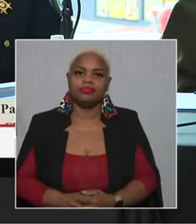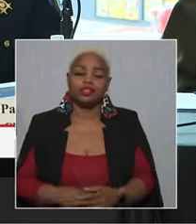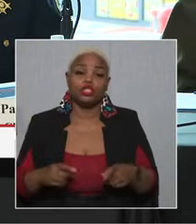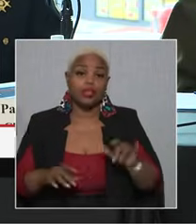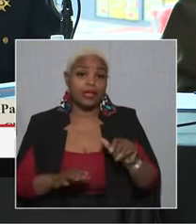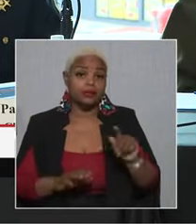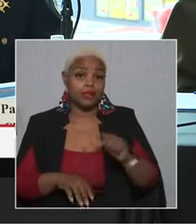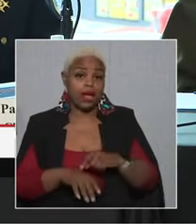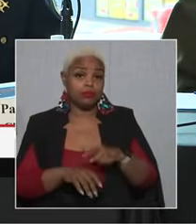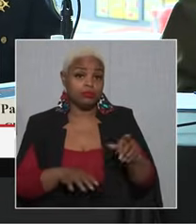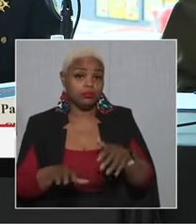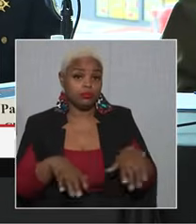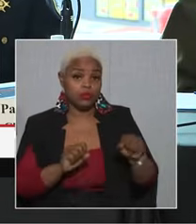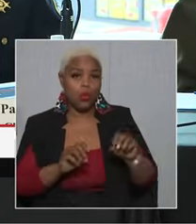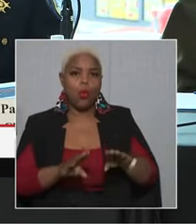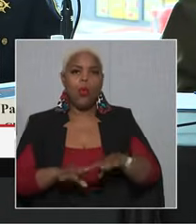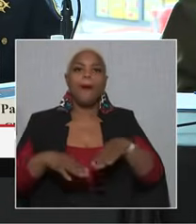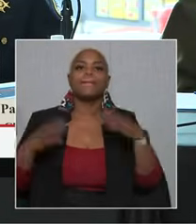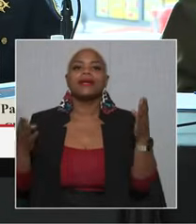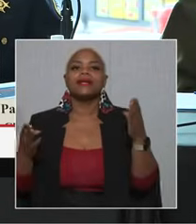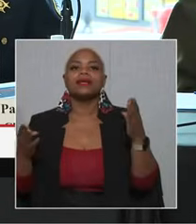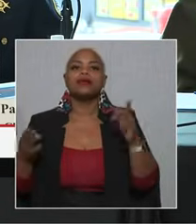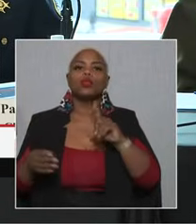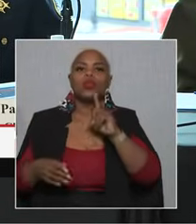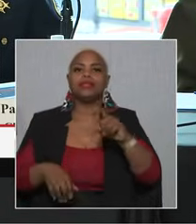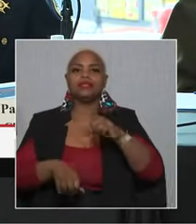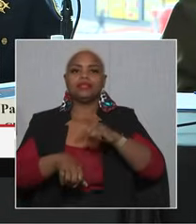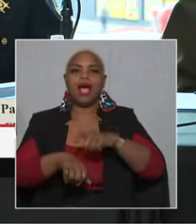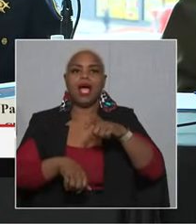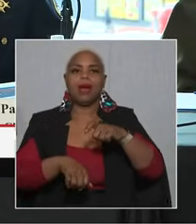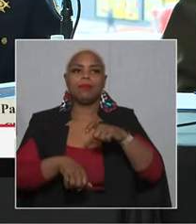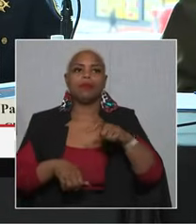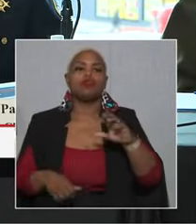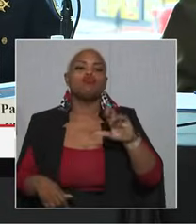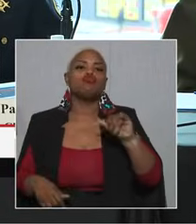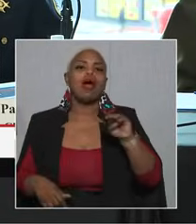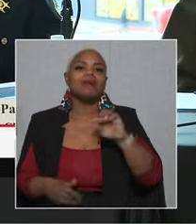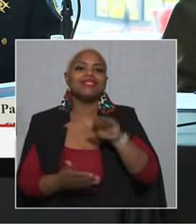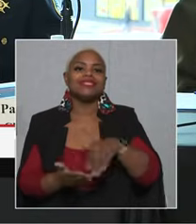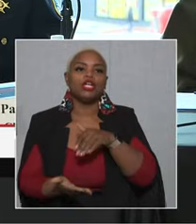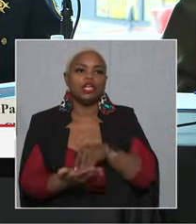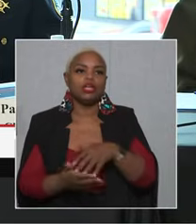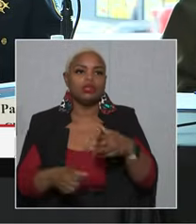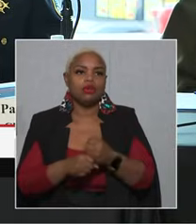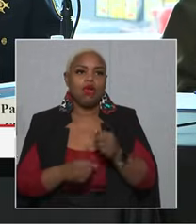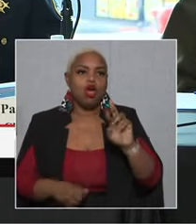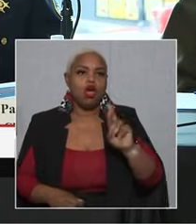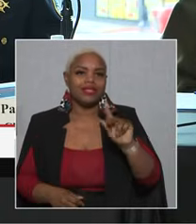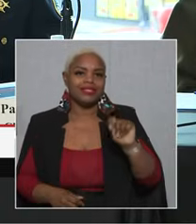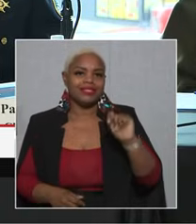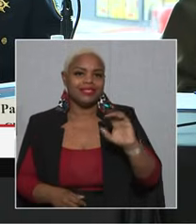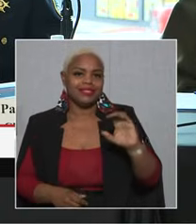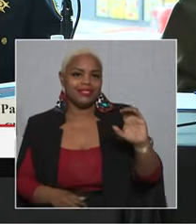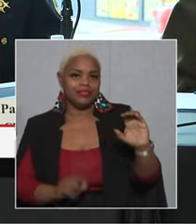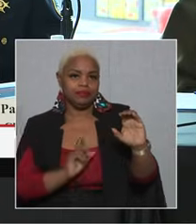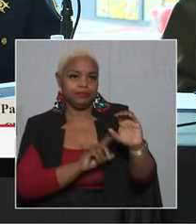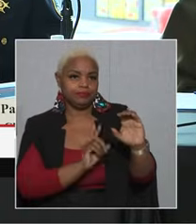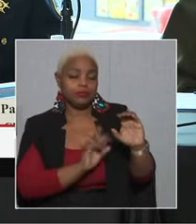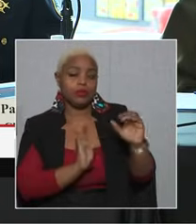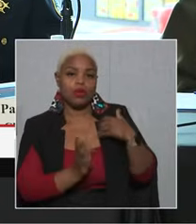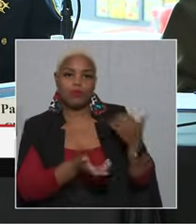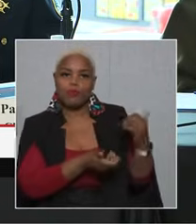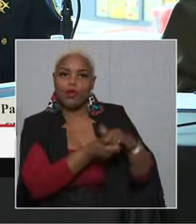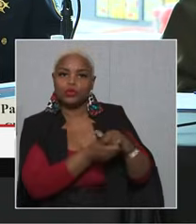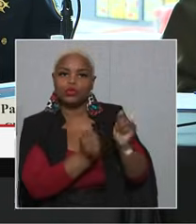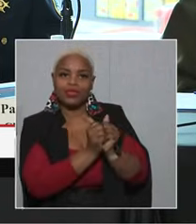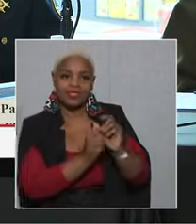Crime Center. We deployed newer and better technology. We worked with the D.C. Council to pass very